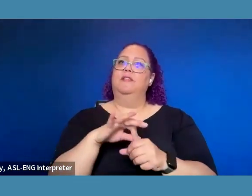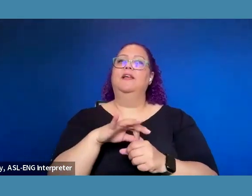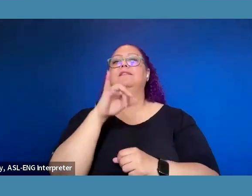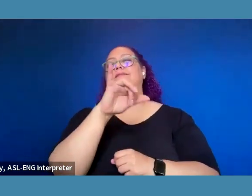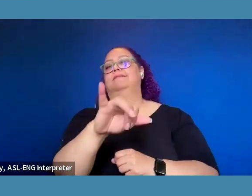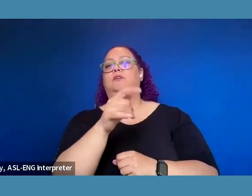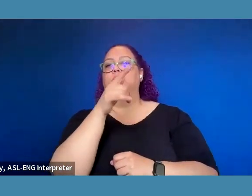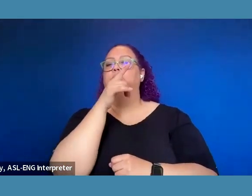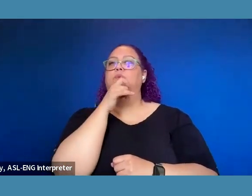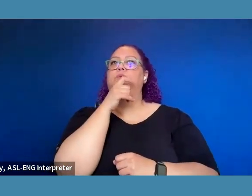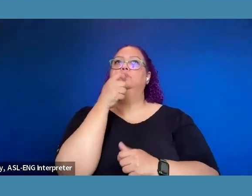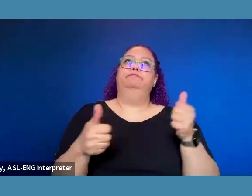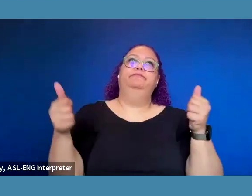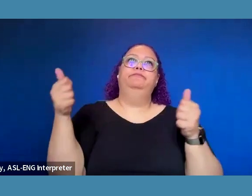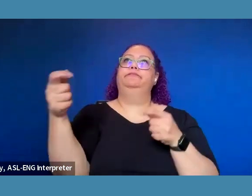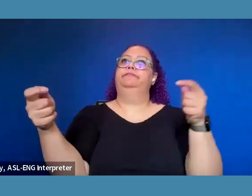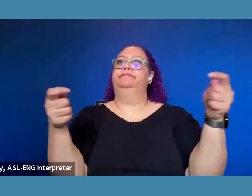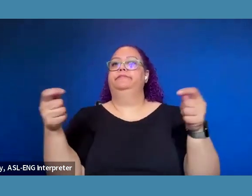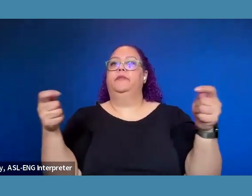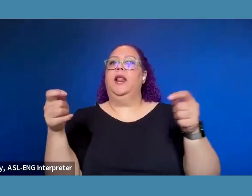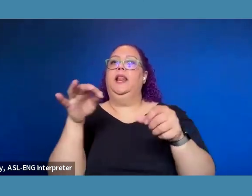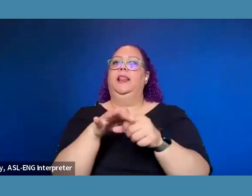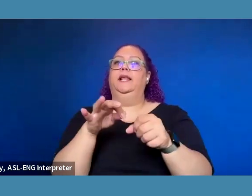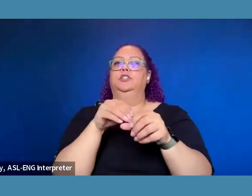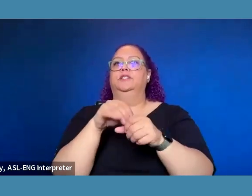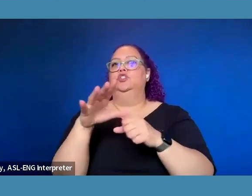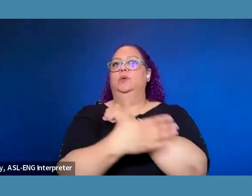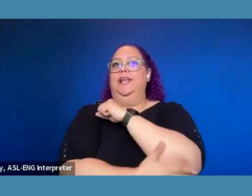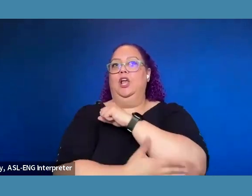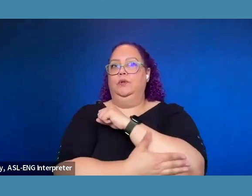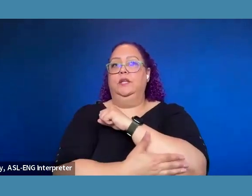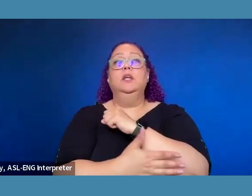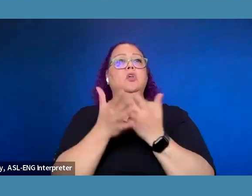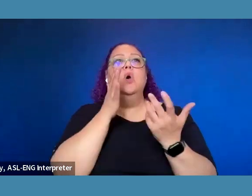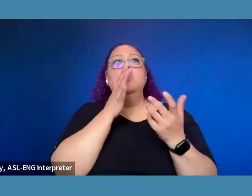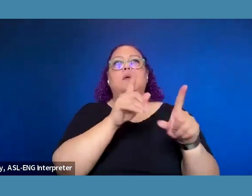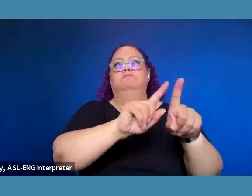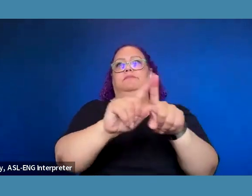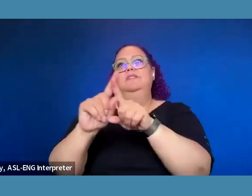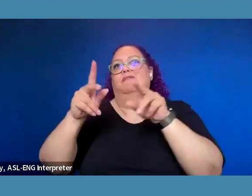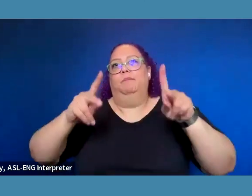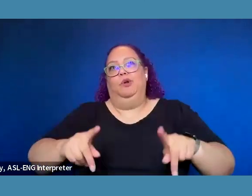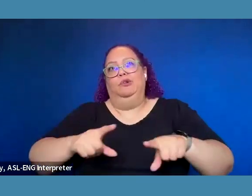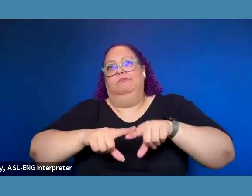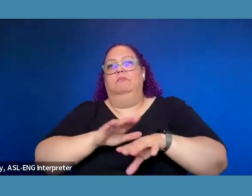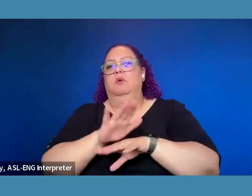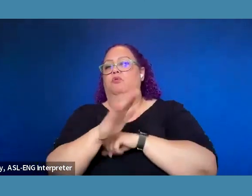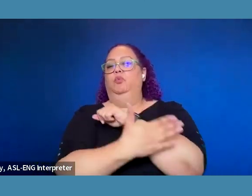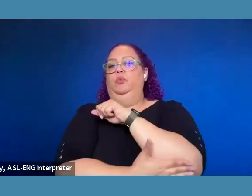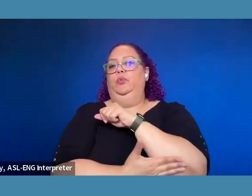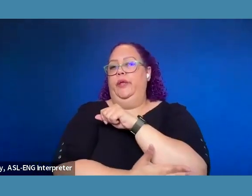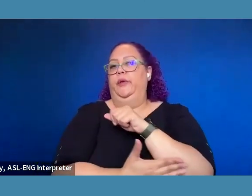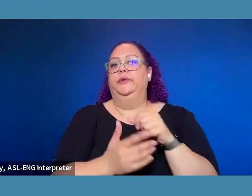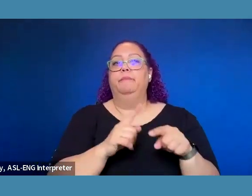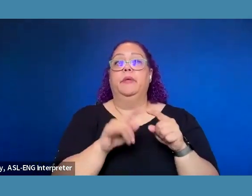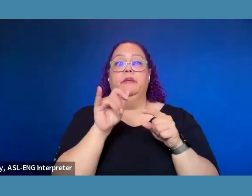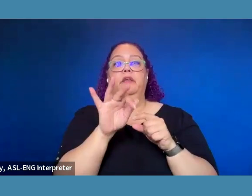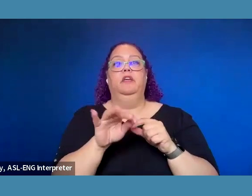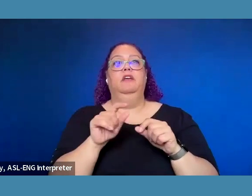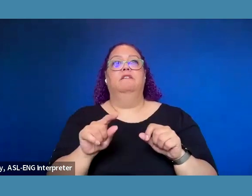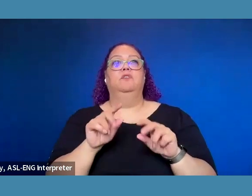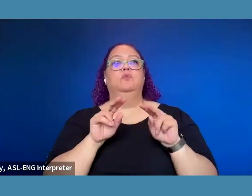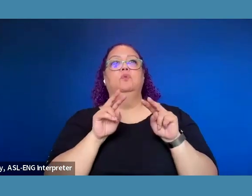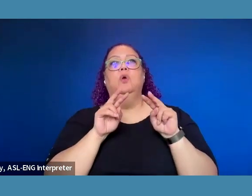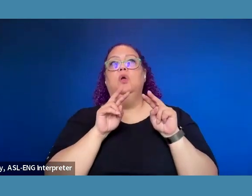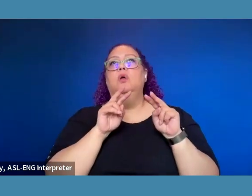each county has one. So they will be different people. But if you go to the Division of